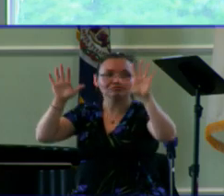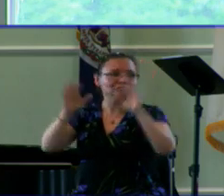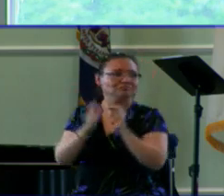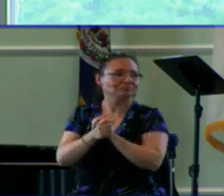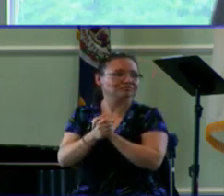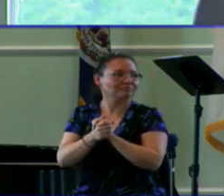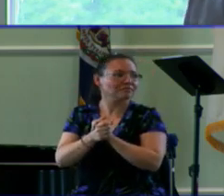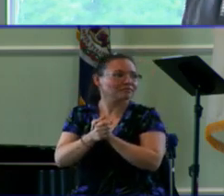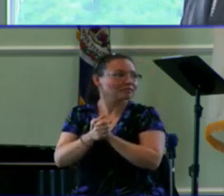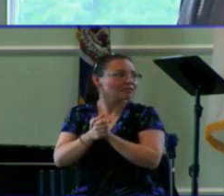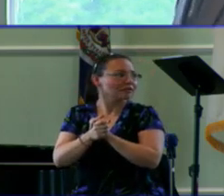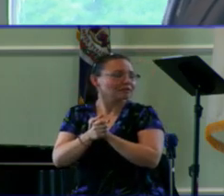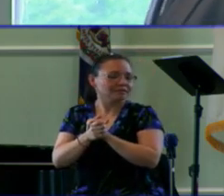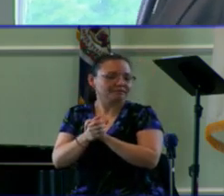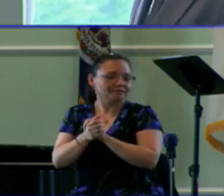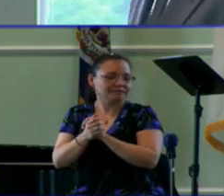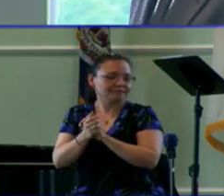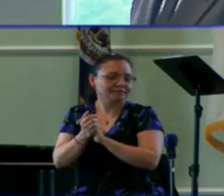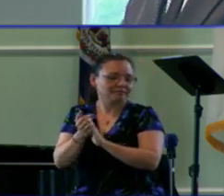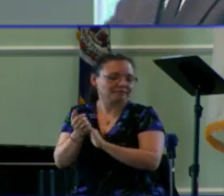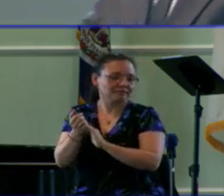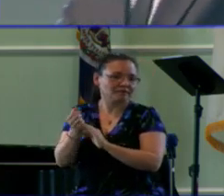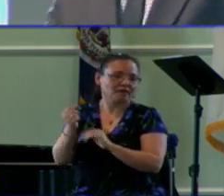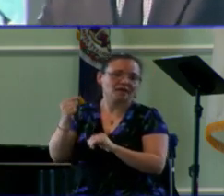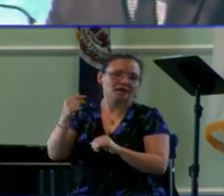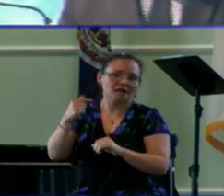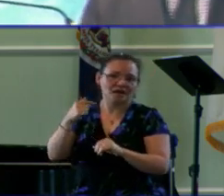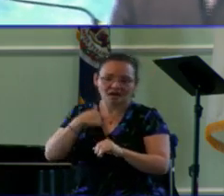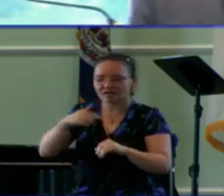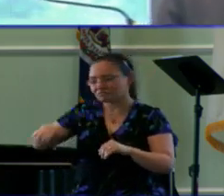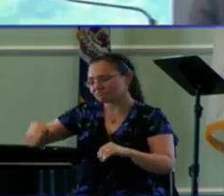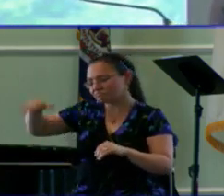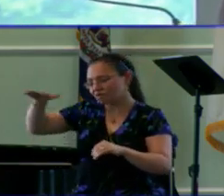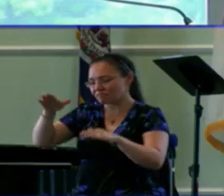And you know, I was brought up in a small town,